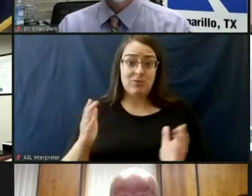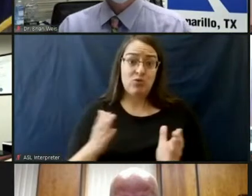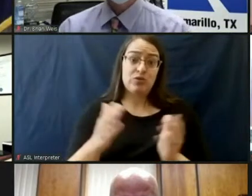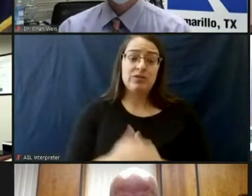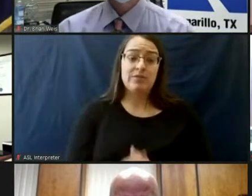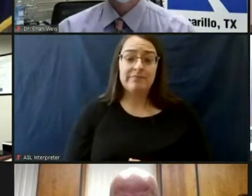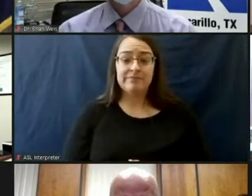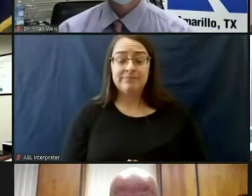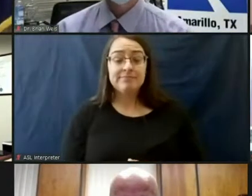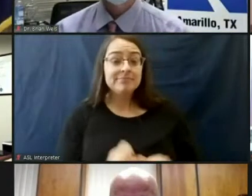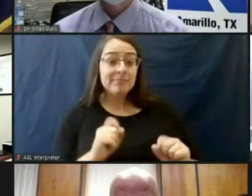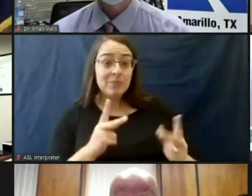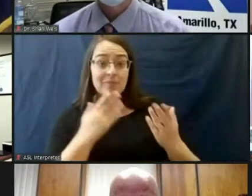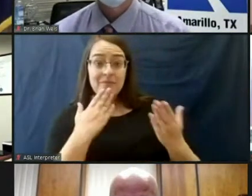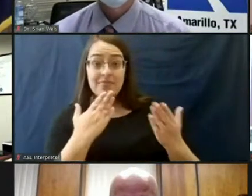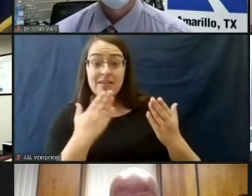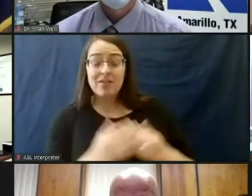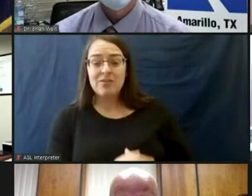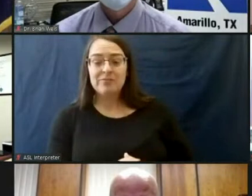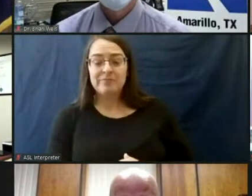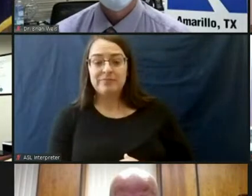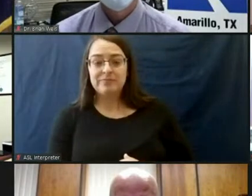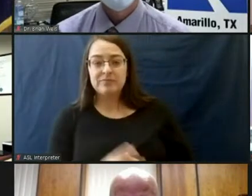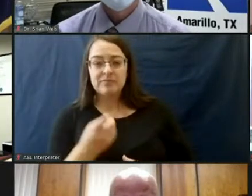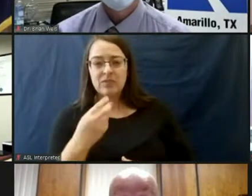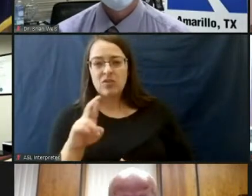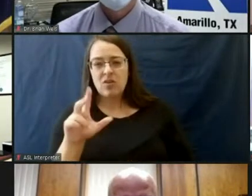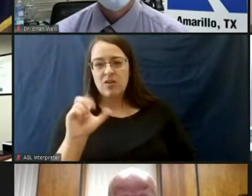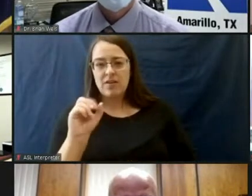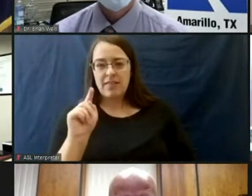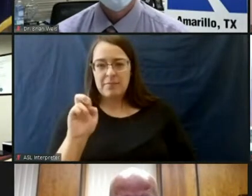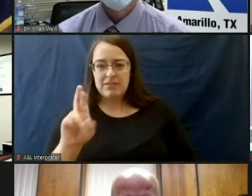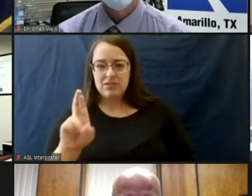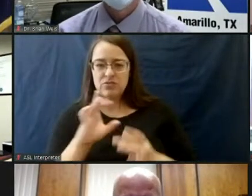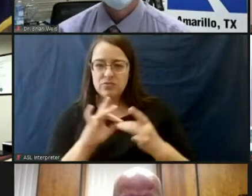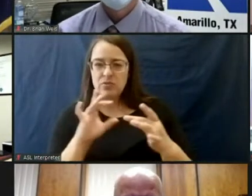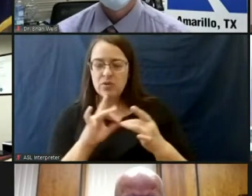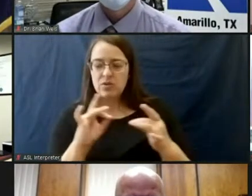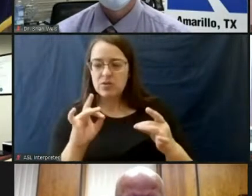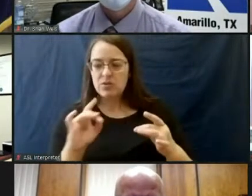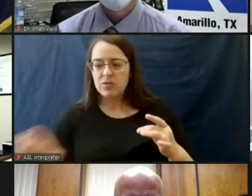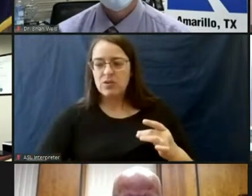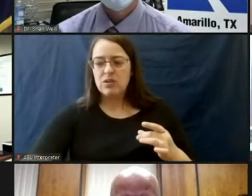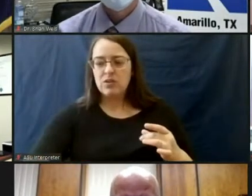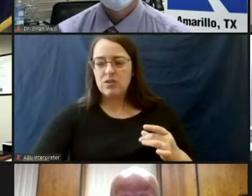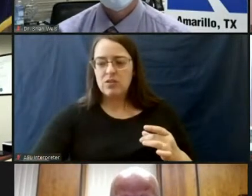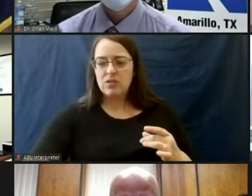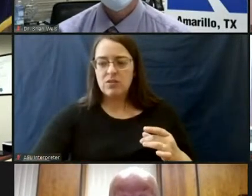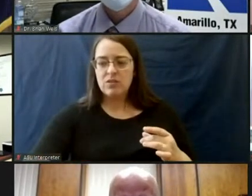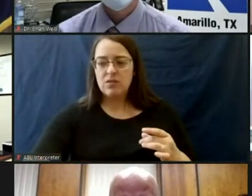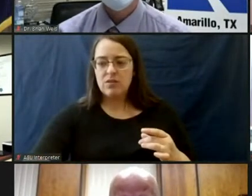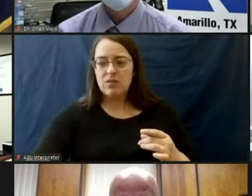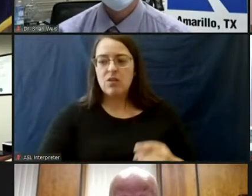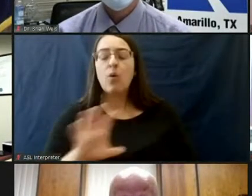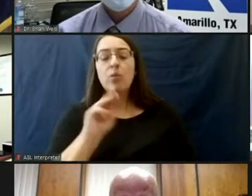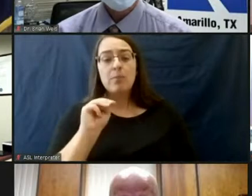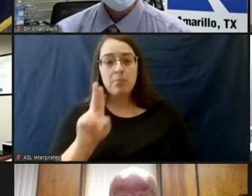All righty, thank you very much. And Dr. Lamentier, you talked about the Mu variant